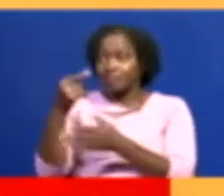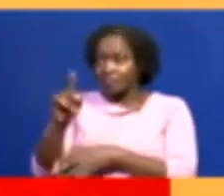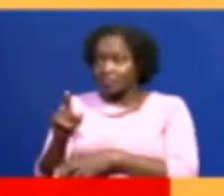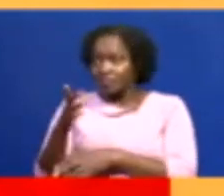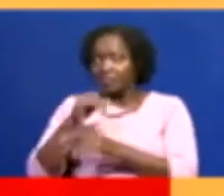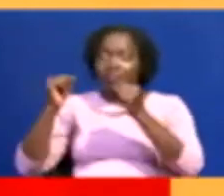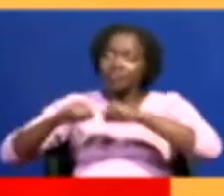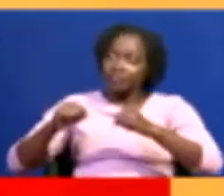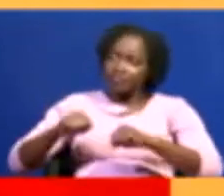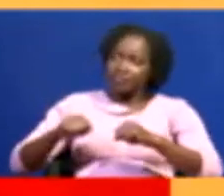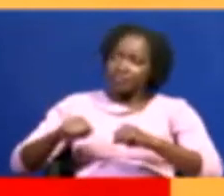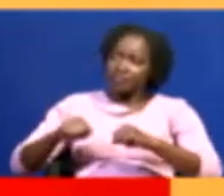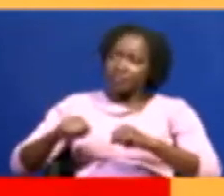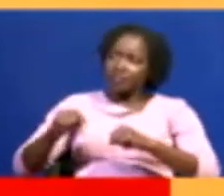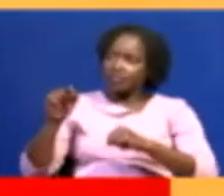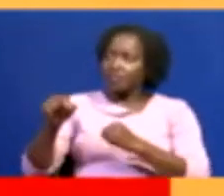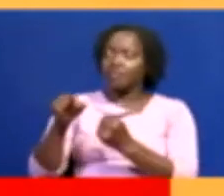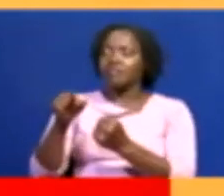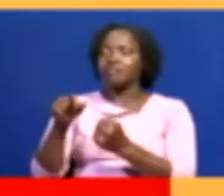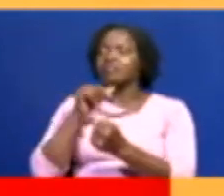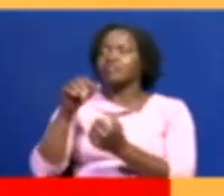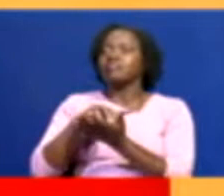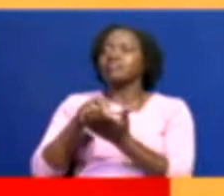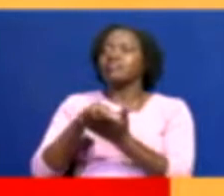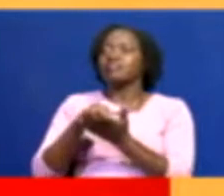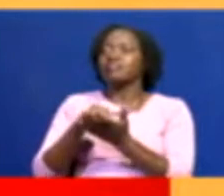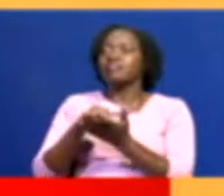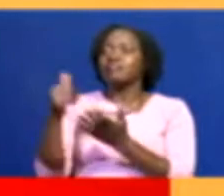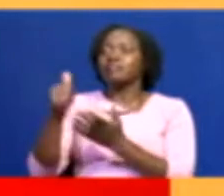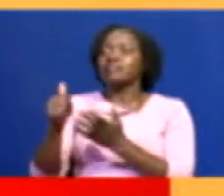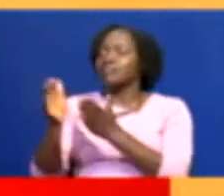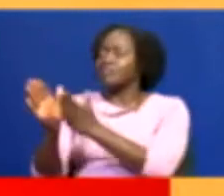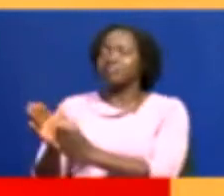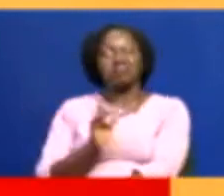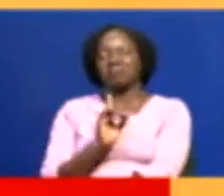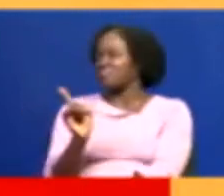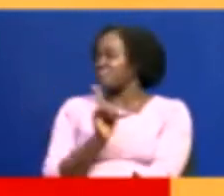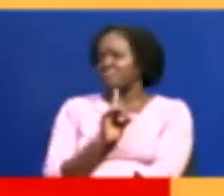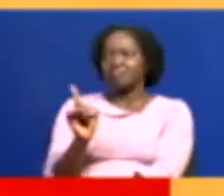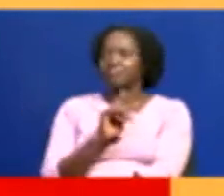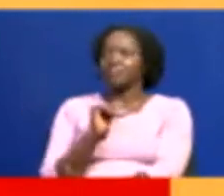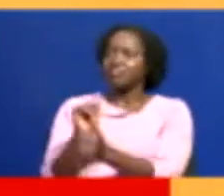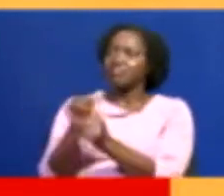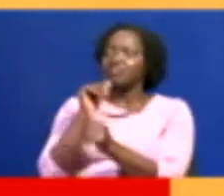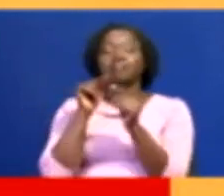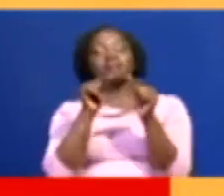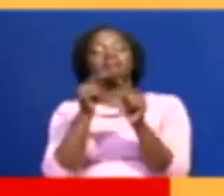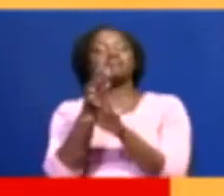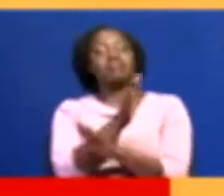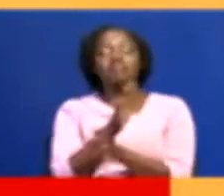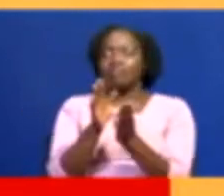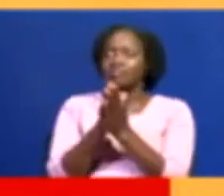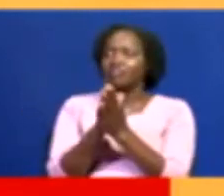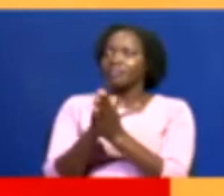us agree that this we are not in this situation courtesy of any particular person. Mm-hmm. Let the administration not blame the former and